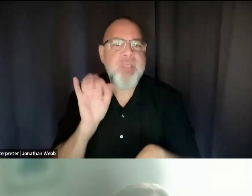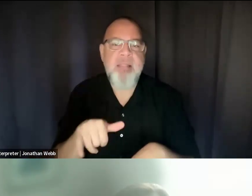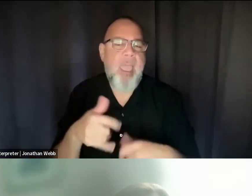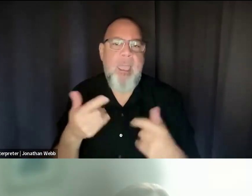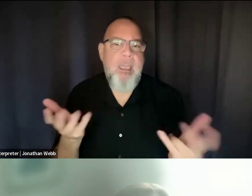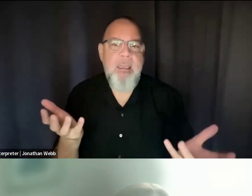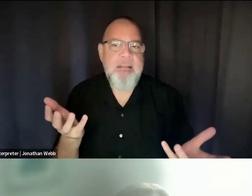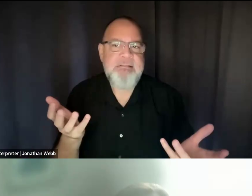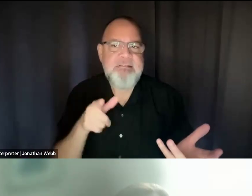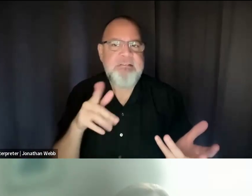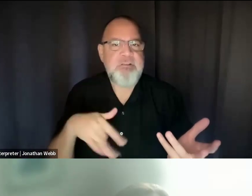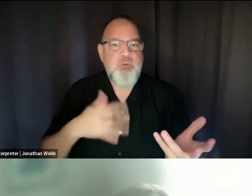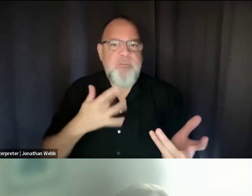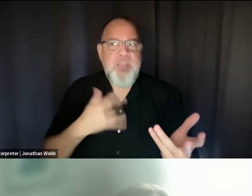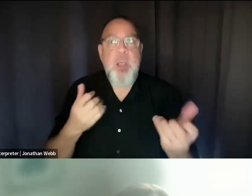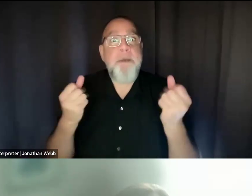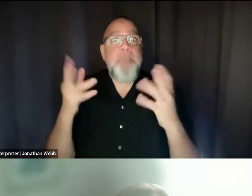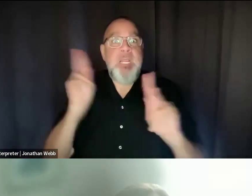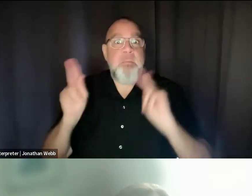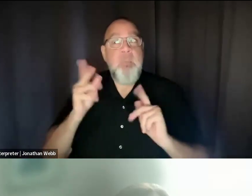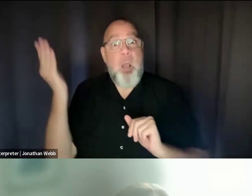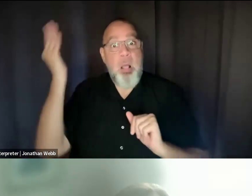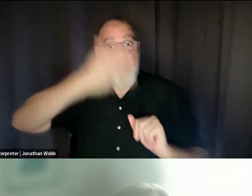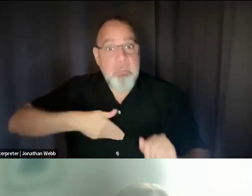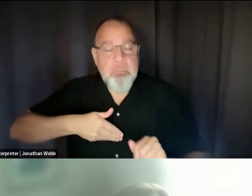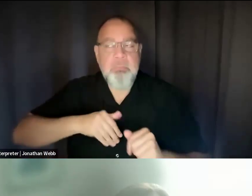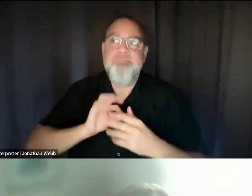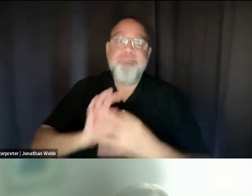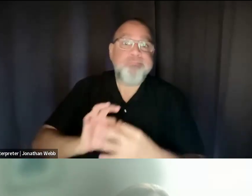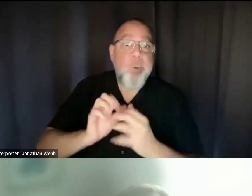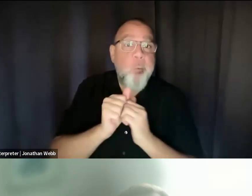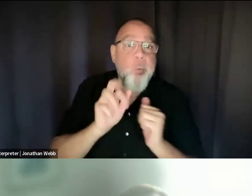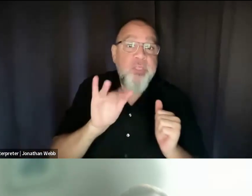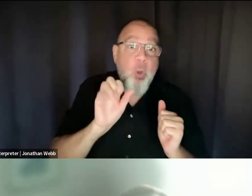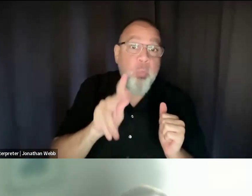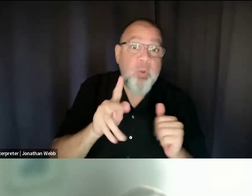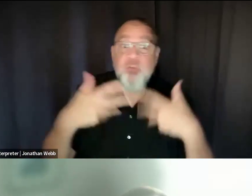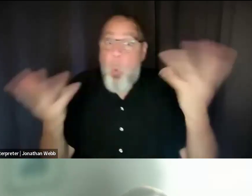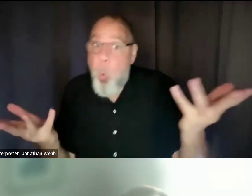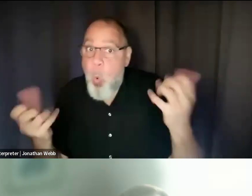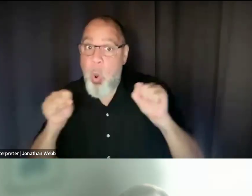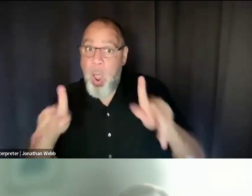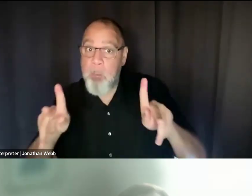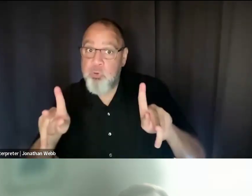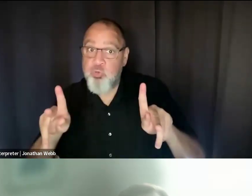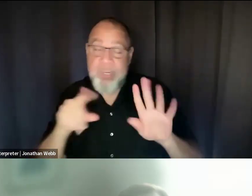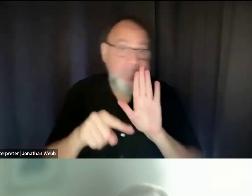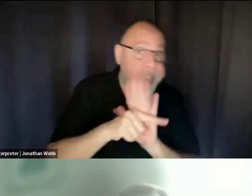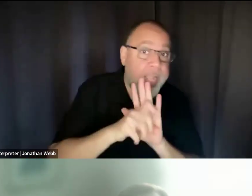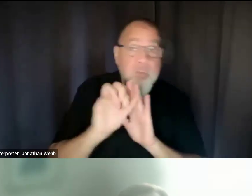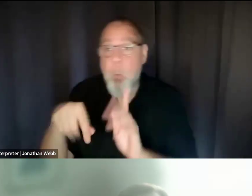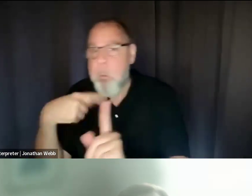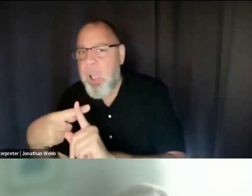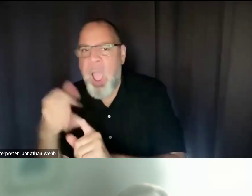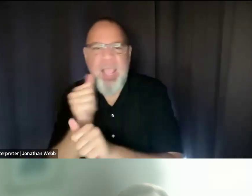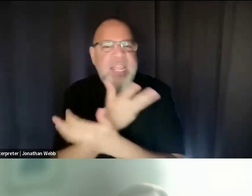is overlooked by so many people as far as a risk or an opportunity? And these are things that we need to get out in front of people. So I was just